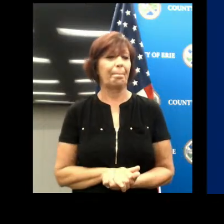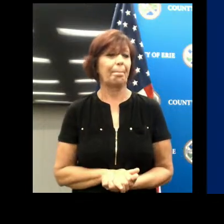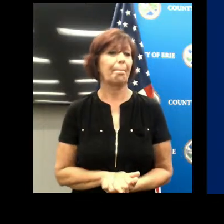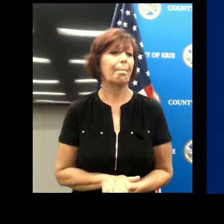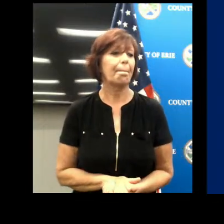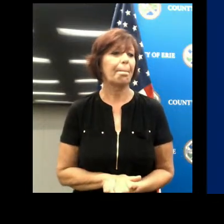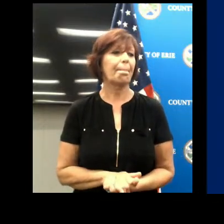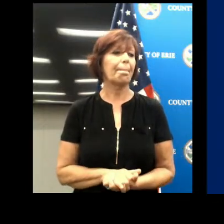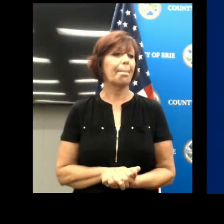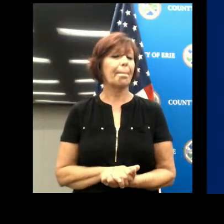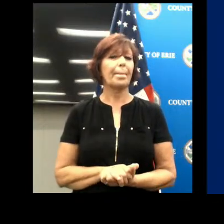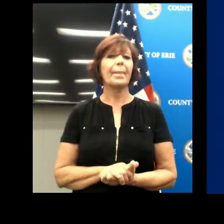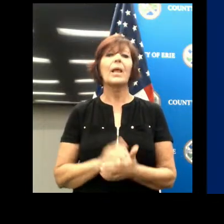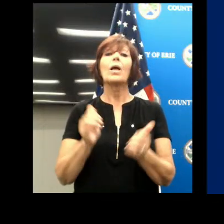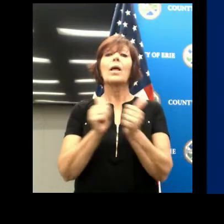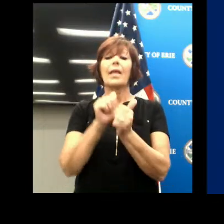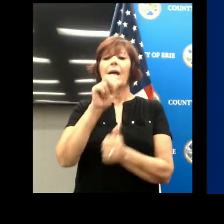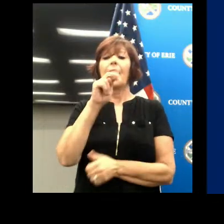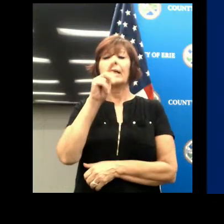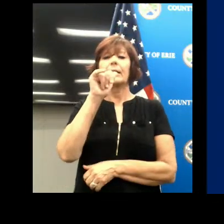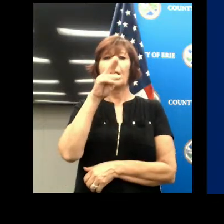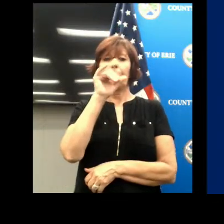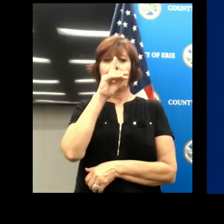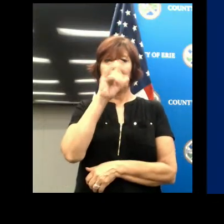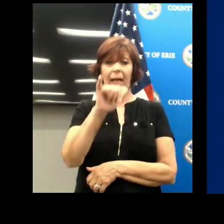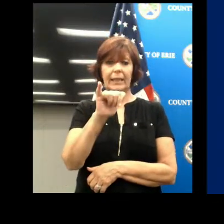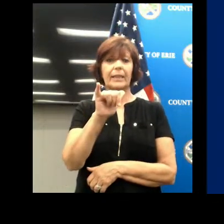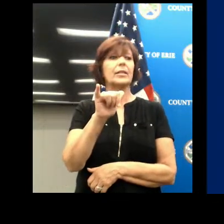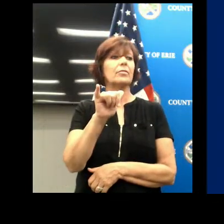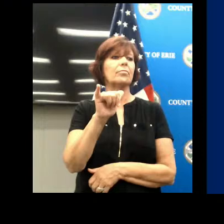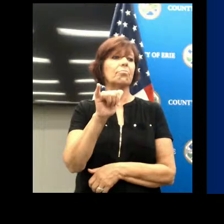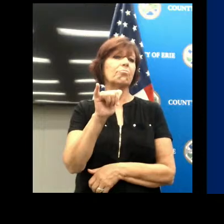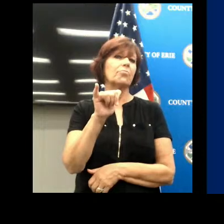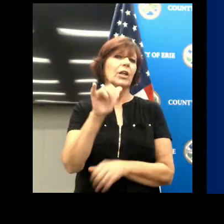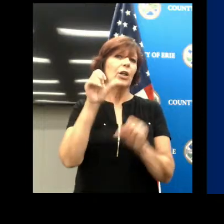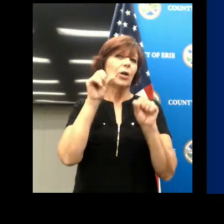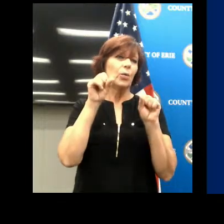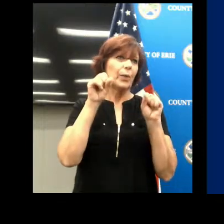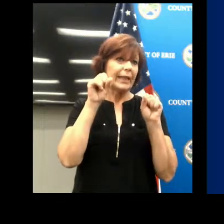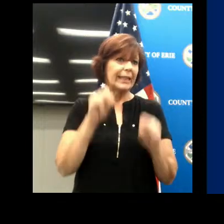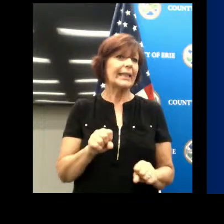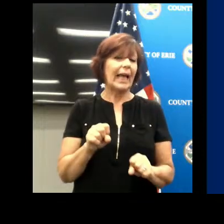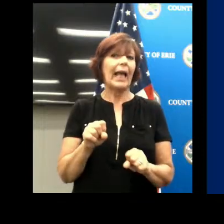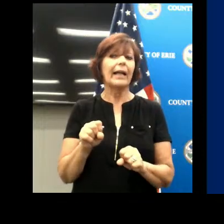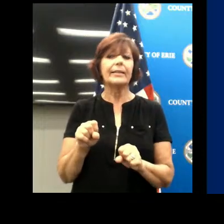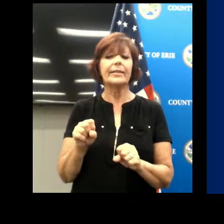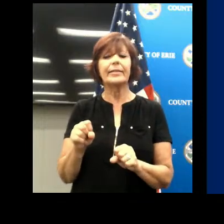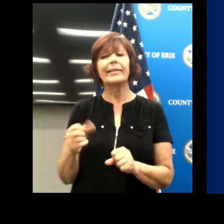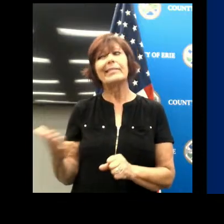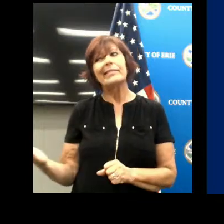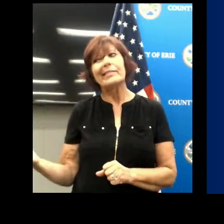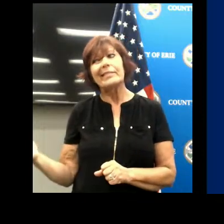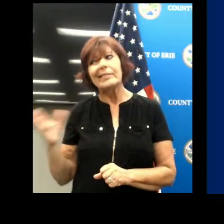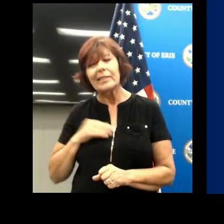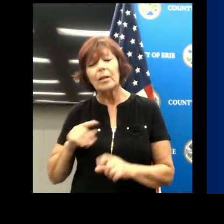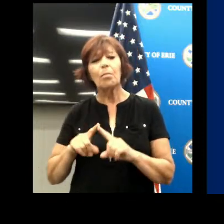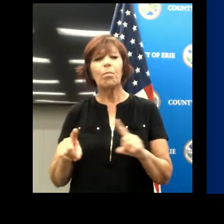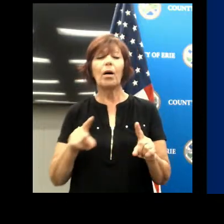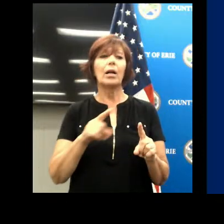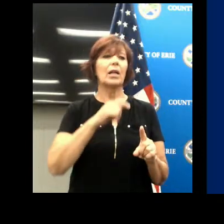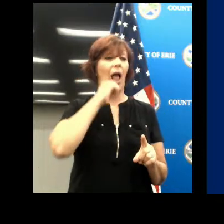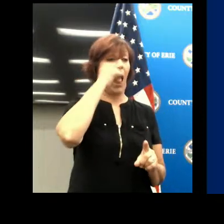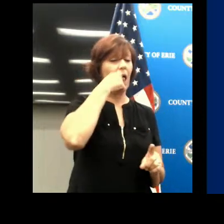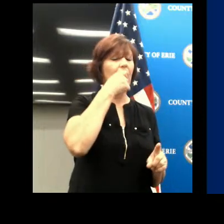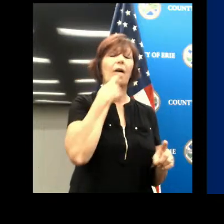in. With our antibody clinics, we can always take in another person. However, our swab clinics are very, very full. So, and then if you